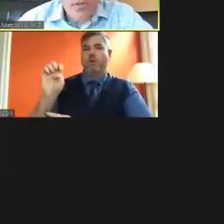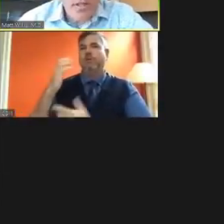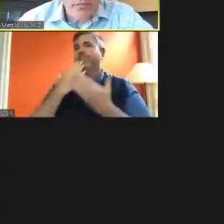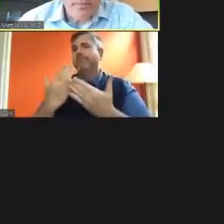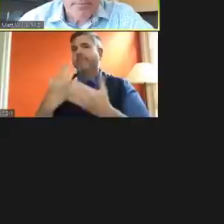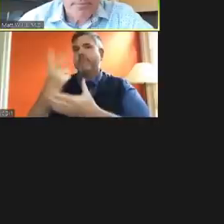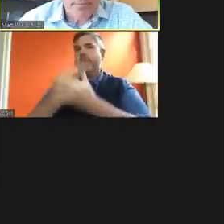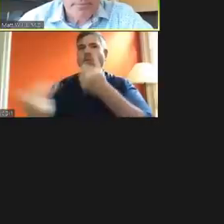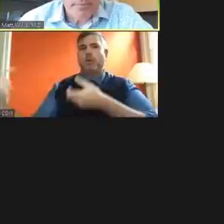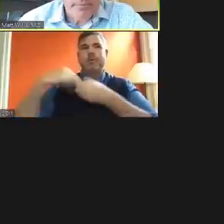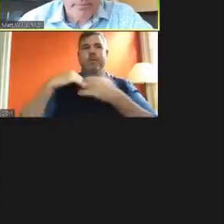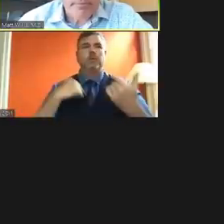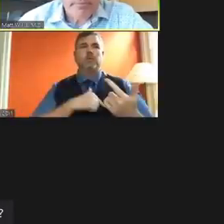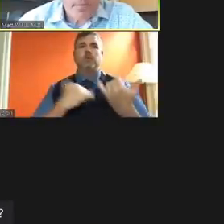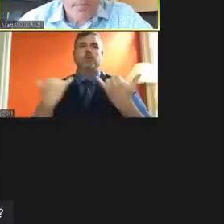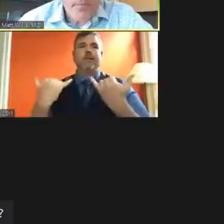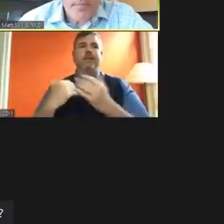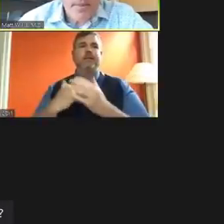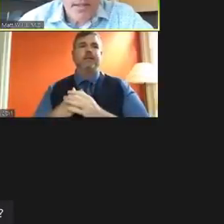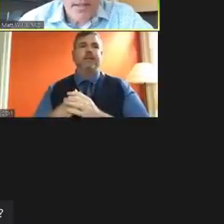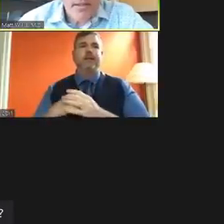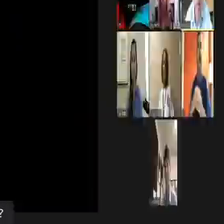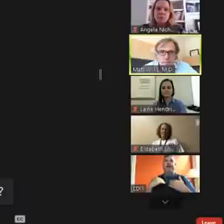slide, Jason?